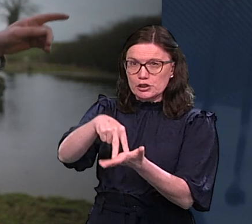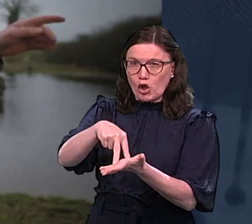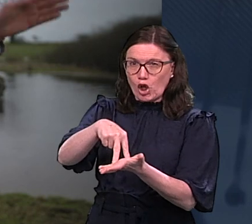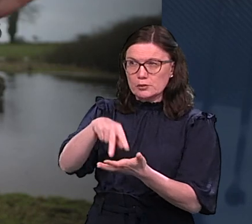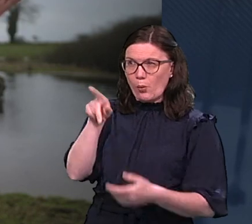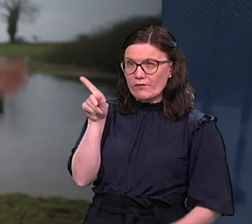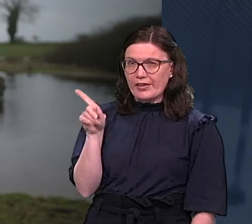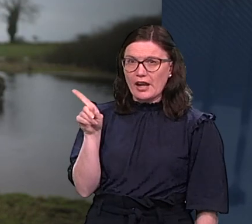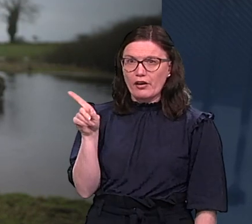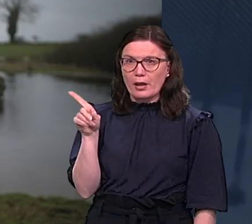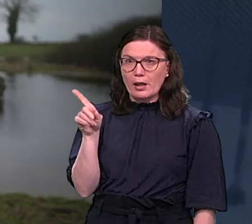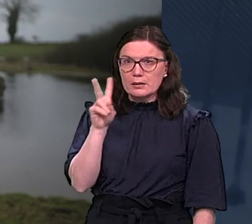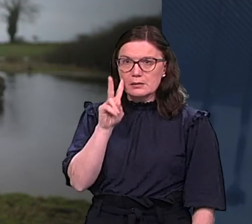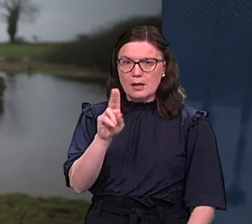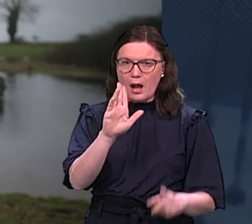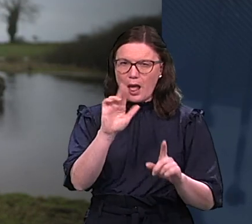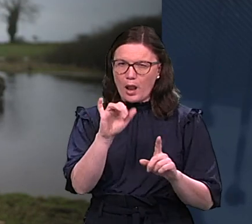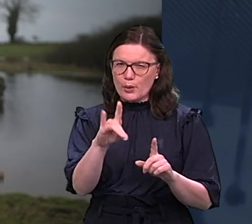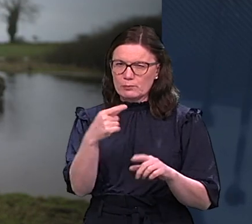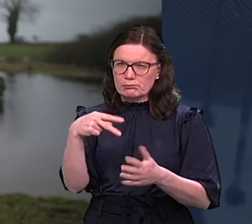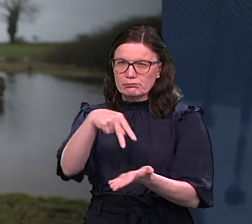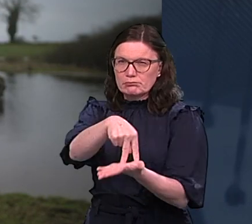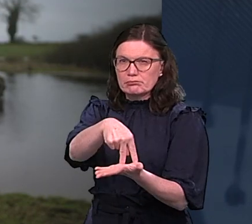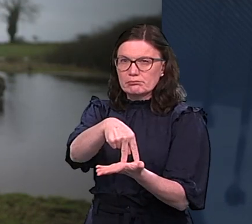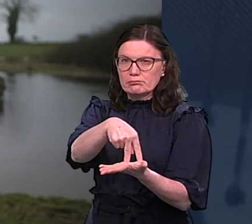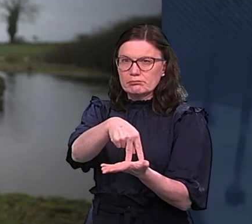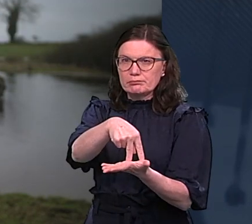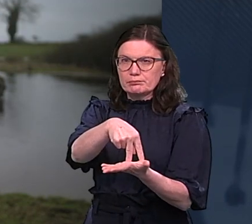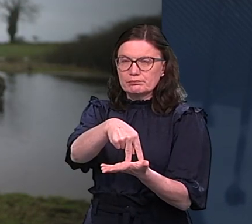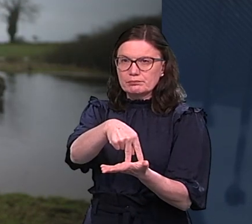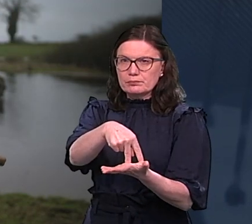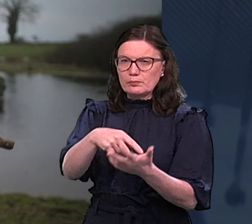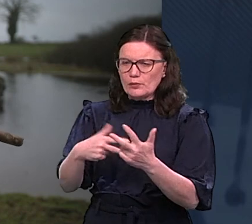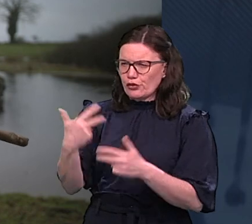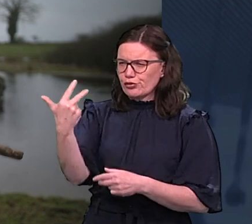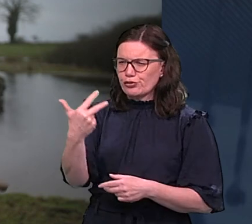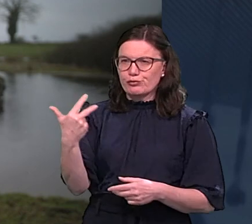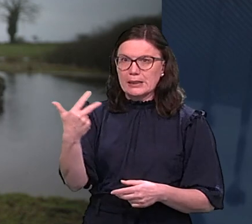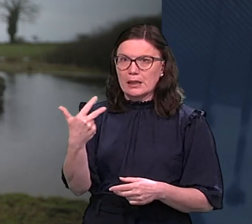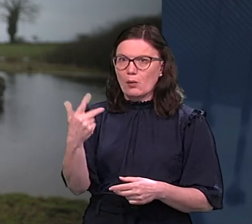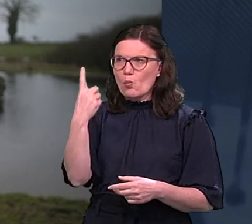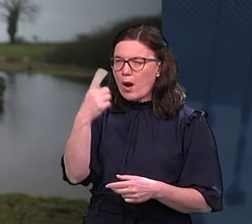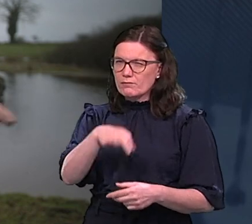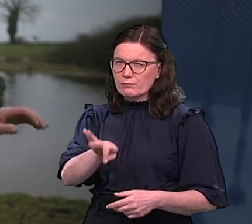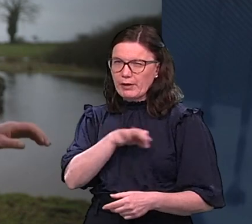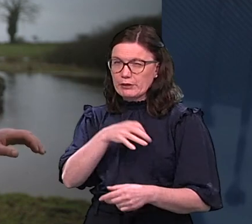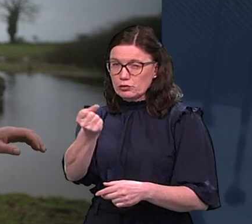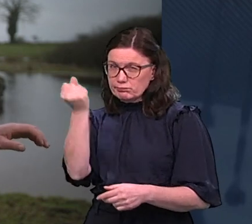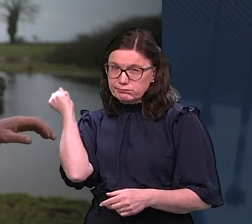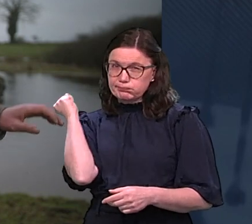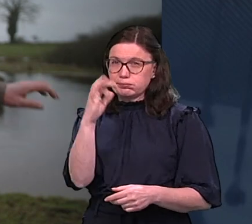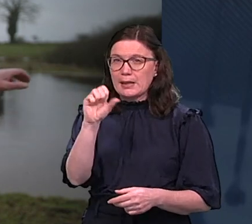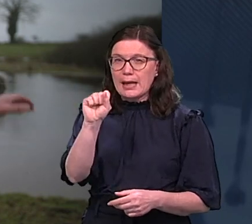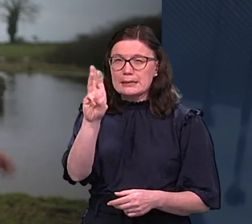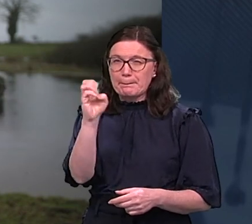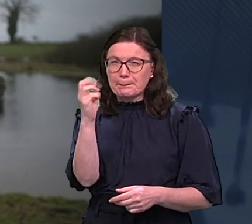there, saw Lu standing right here. And MacGrania, MacGrania was the greatest spear thrower in Ireland, and he picked up a spear